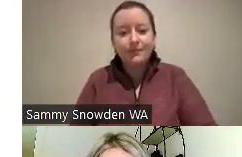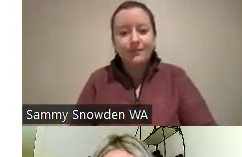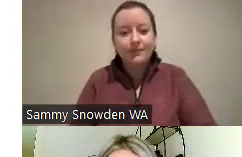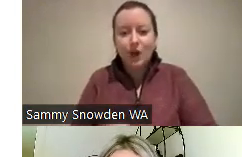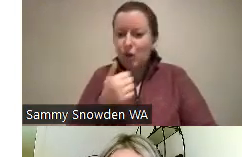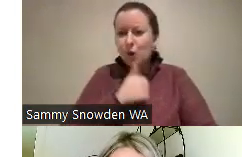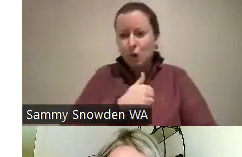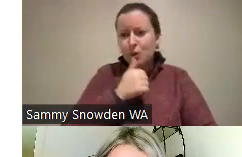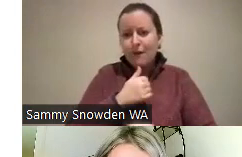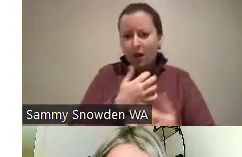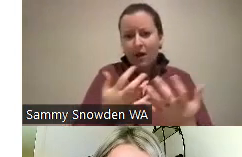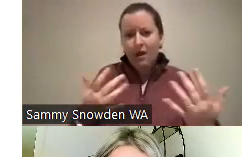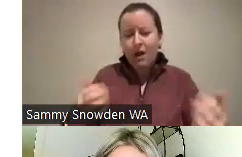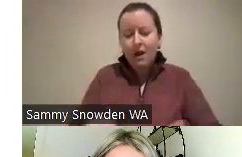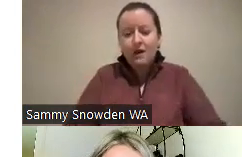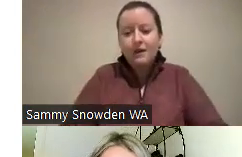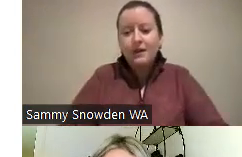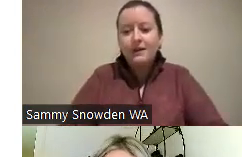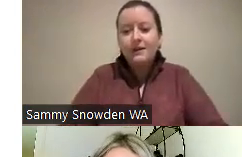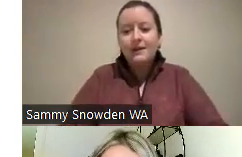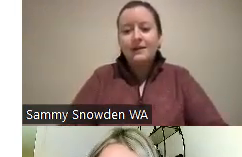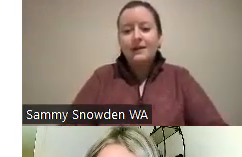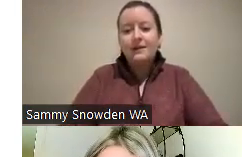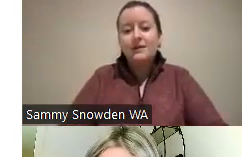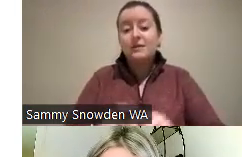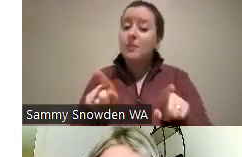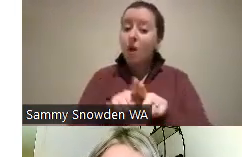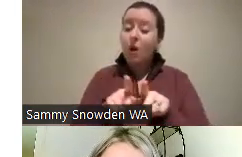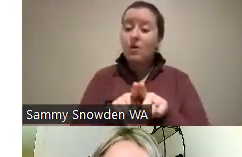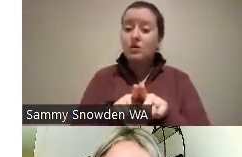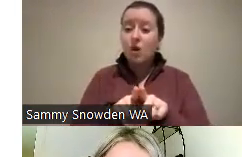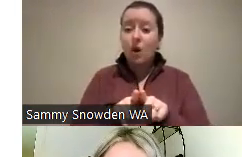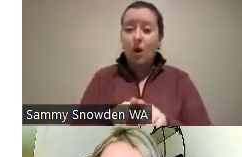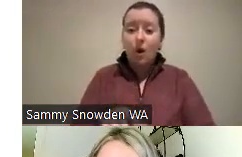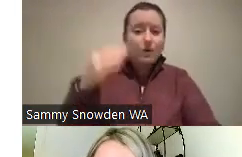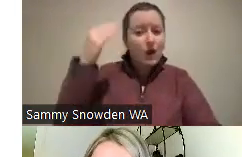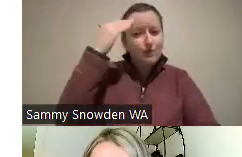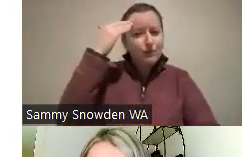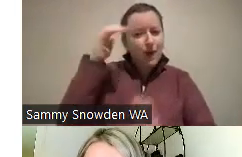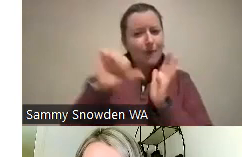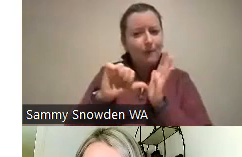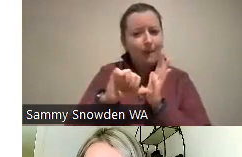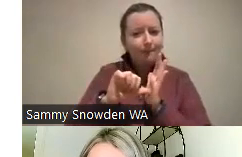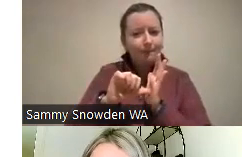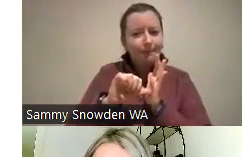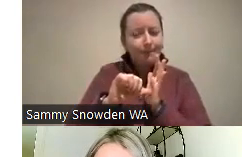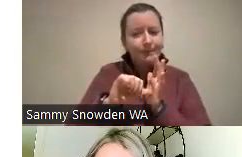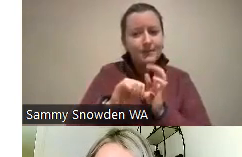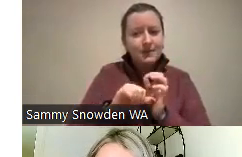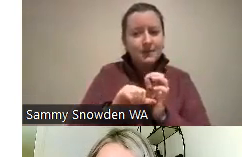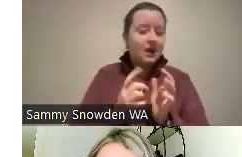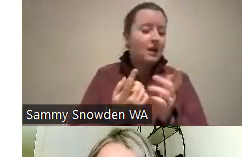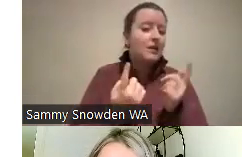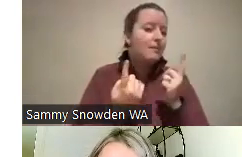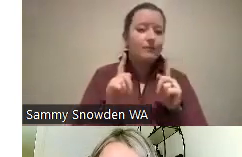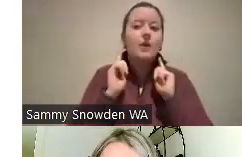Obviously for stress and anxiety, but you can also use it for neurological issues, and literally balance for behind the ears,